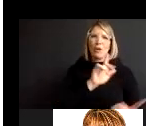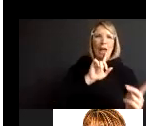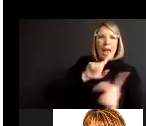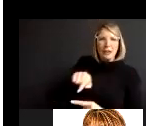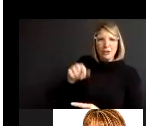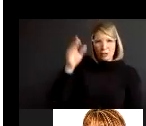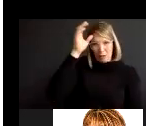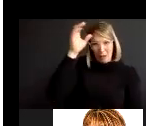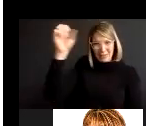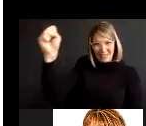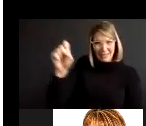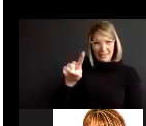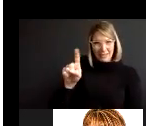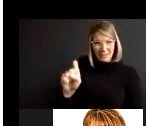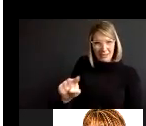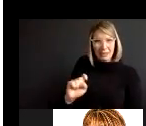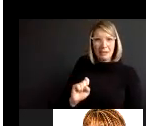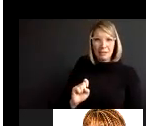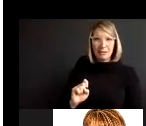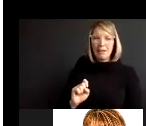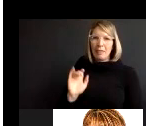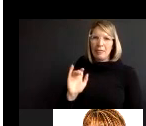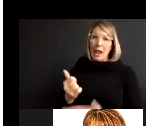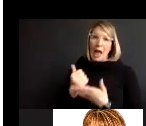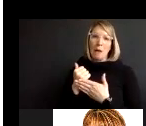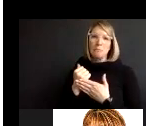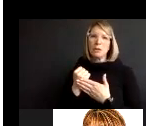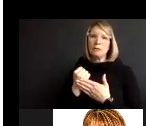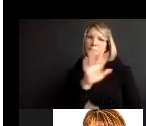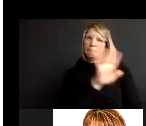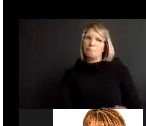responses reasonable, considering the situation?